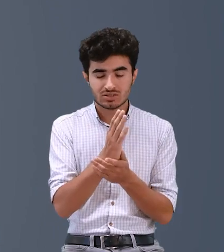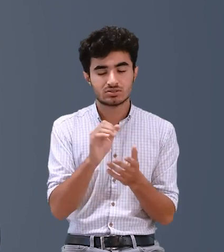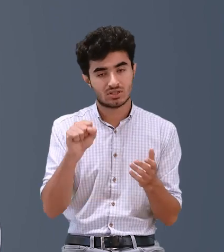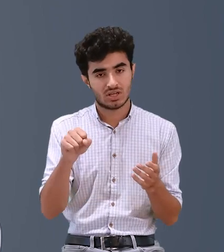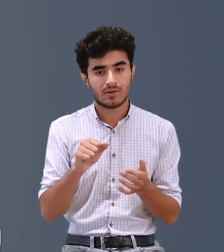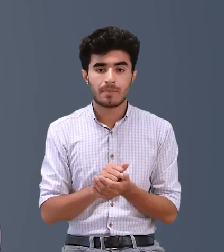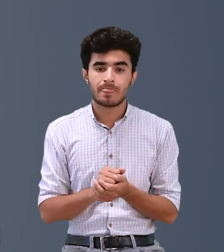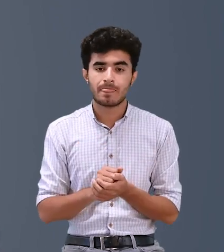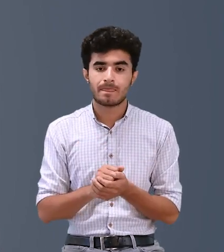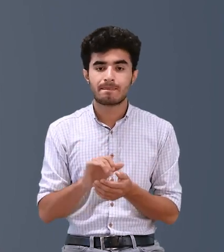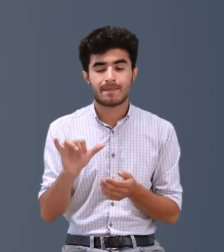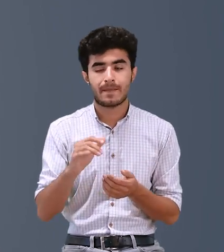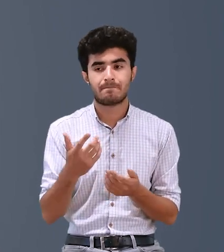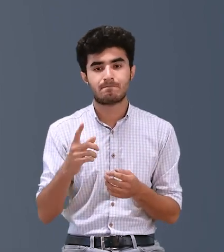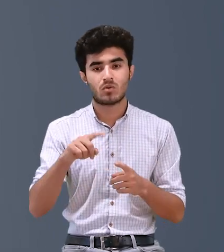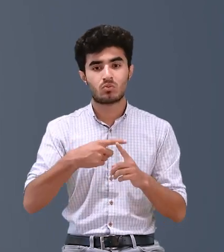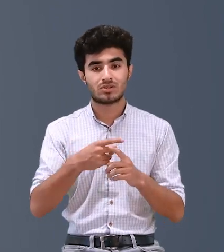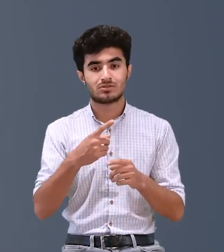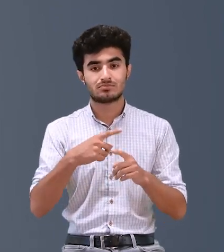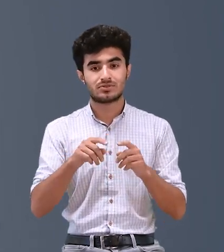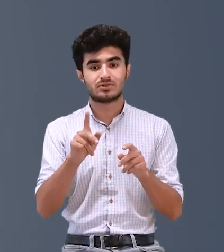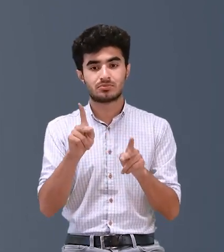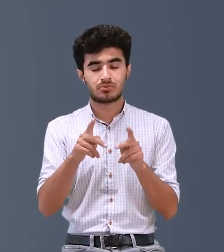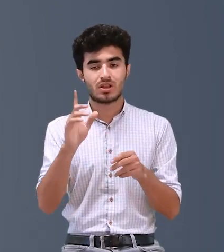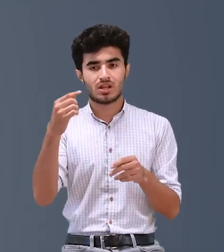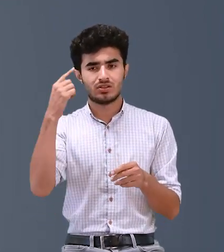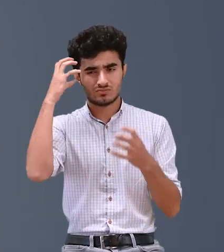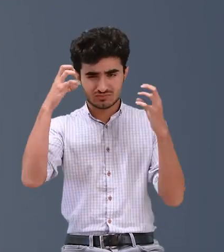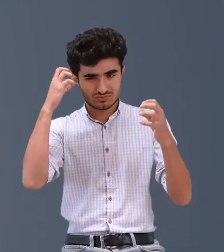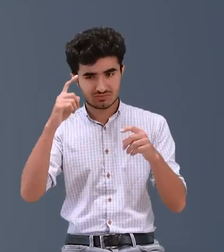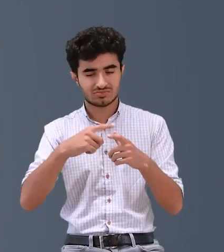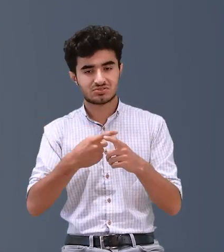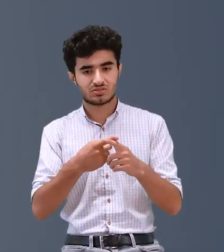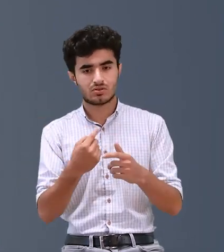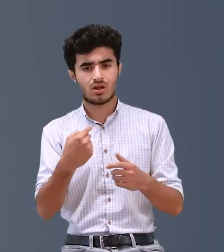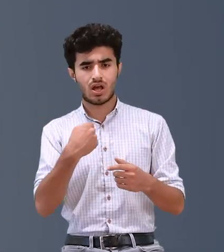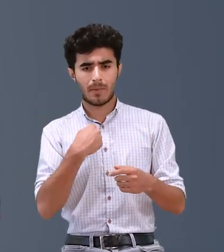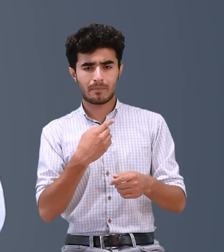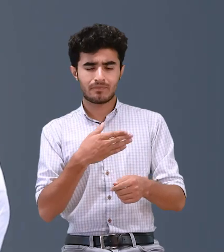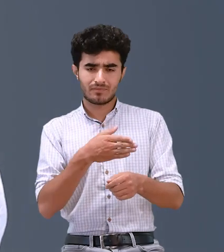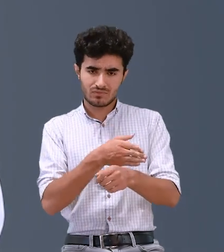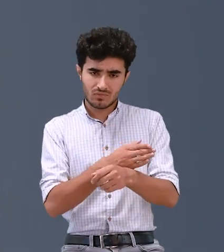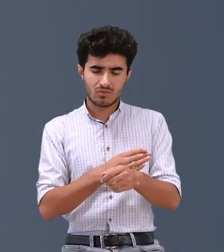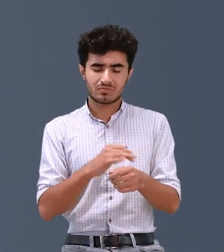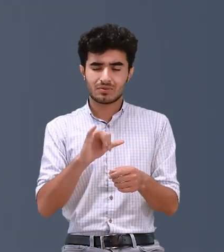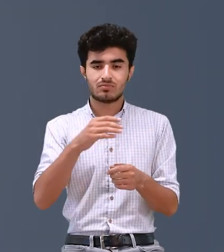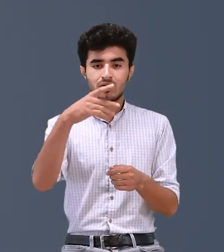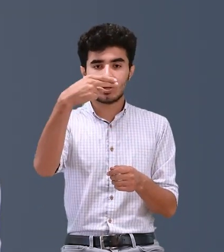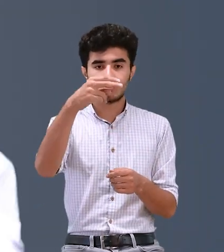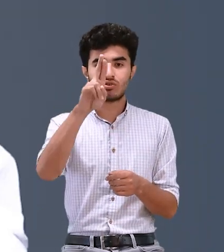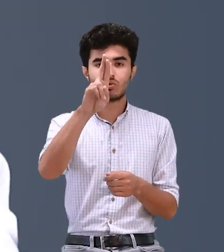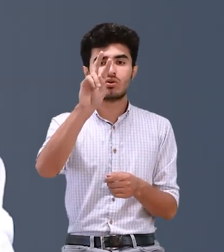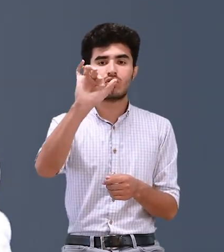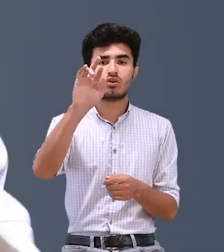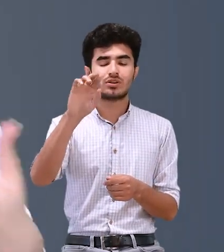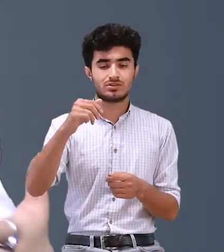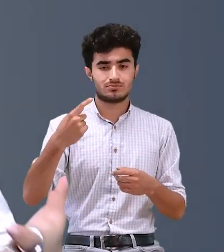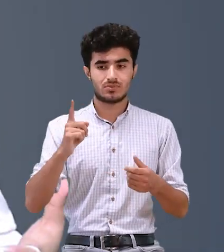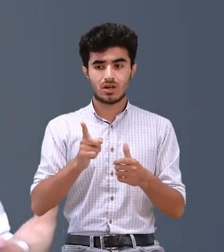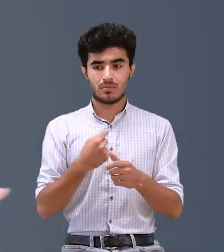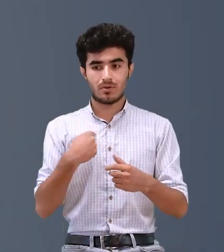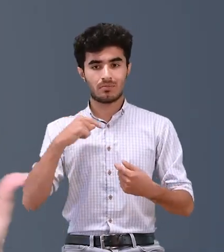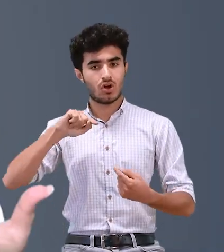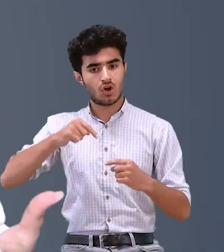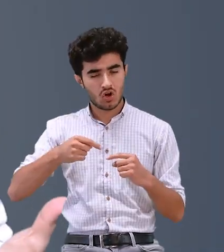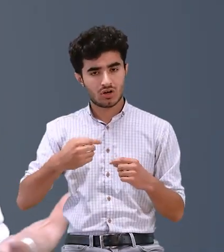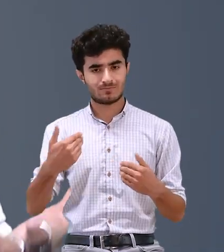sorts of lengths, whether that is hurting themselves physically or purging, or, there's like a variety